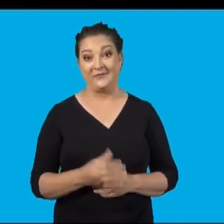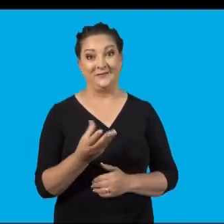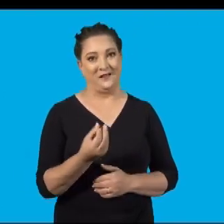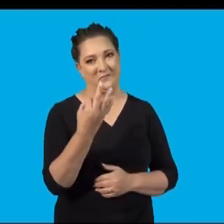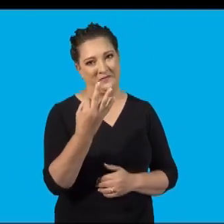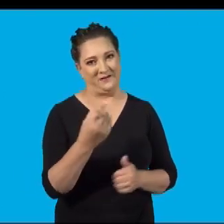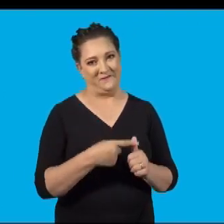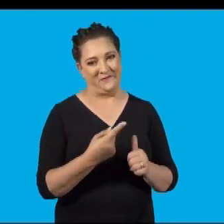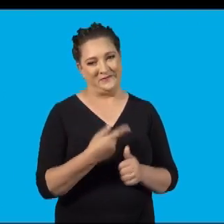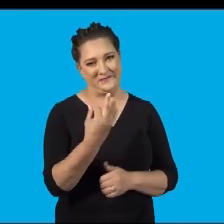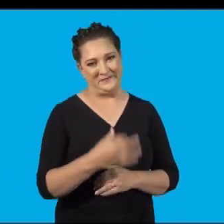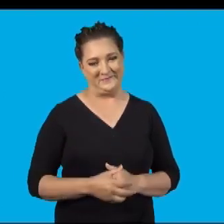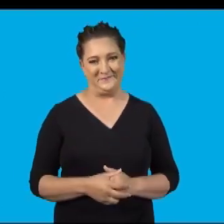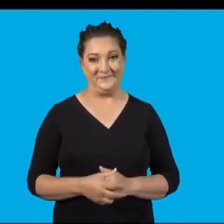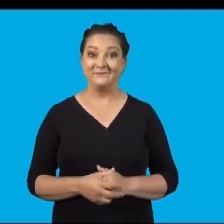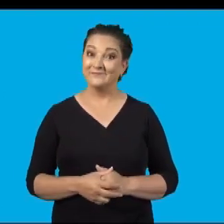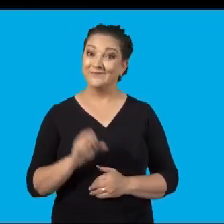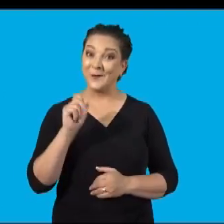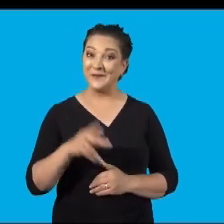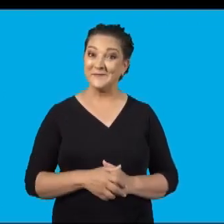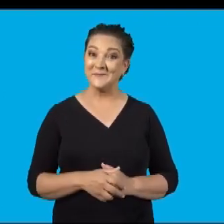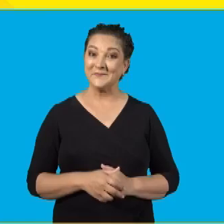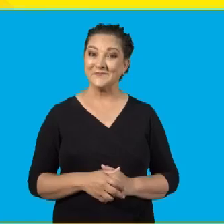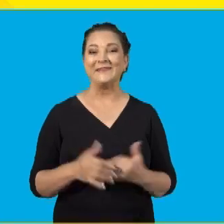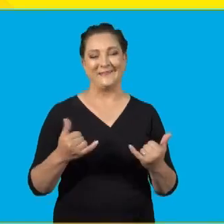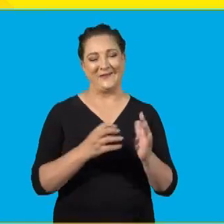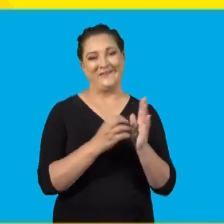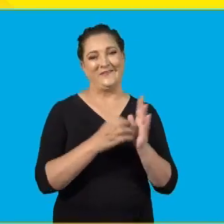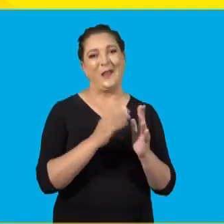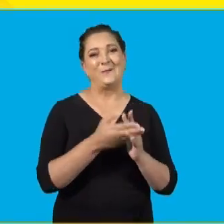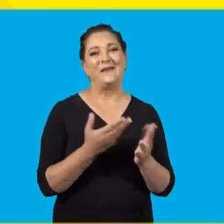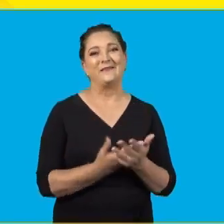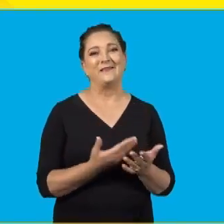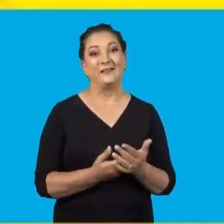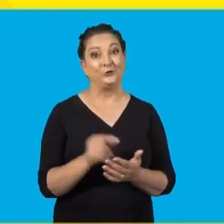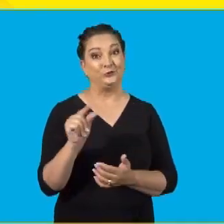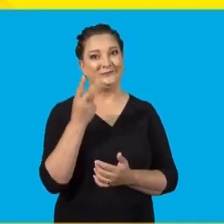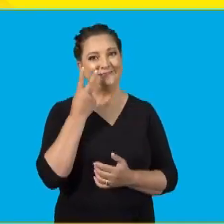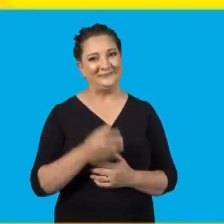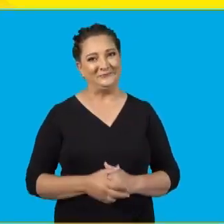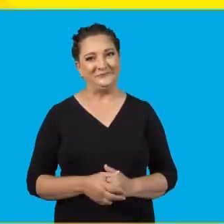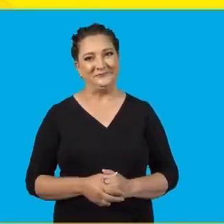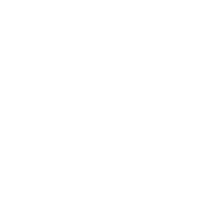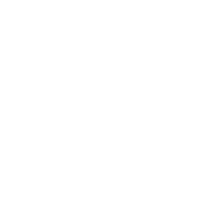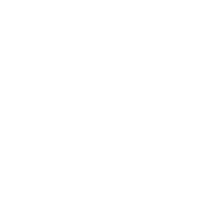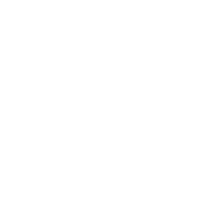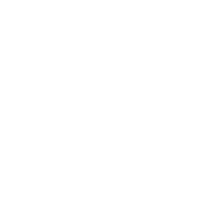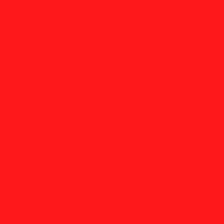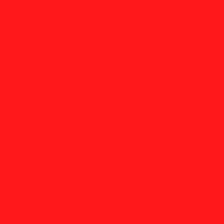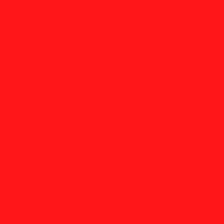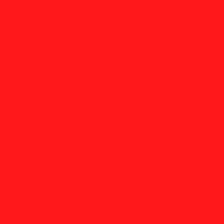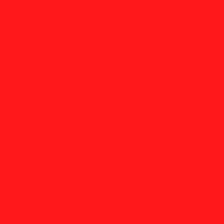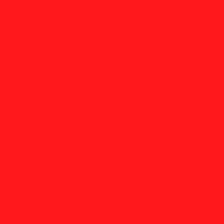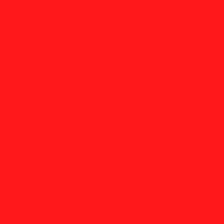68,000. That becomes the answer. Okay? Dear learners, we're going to take an ad break and I'll see you shortly.